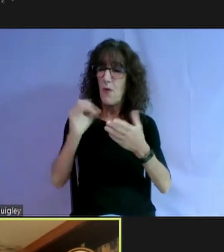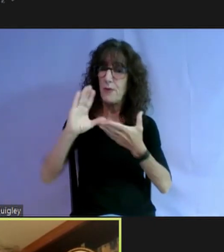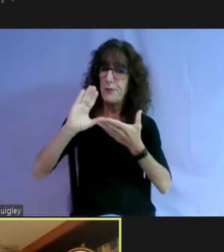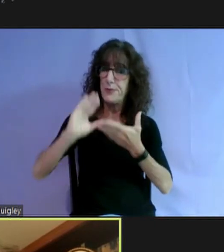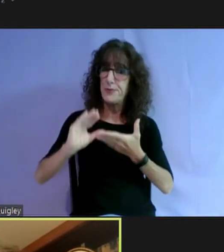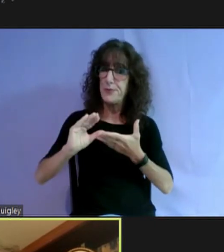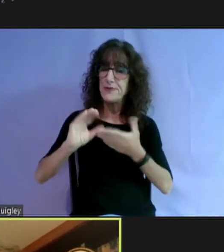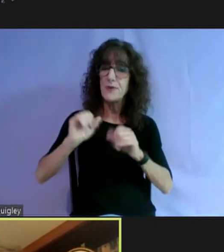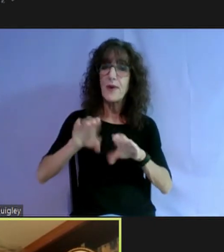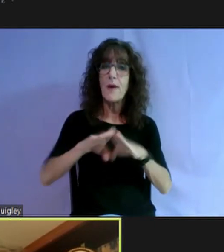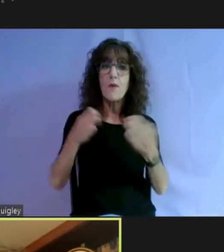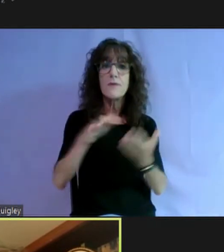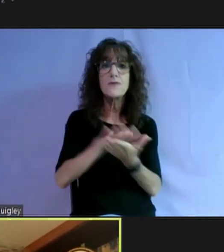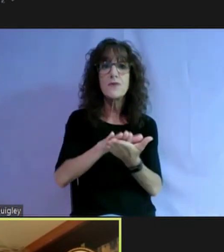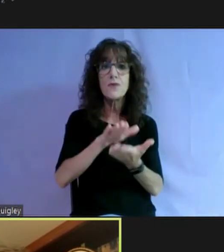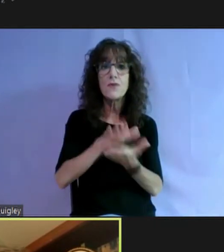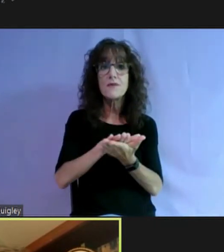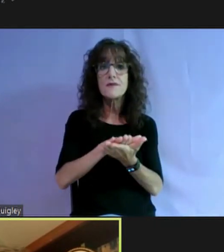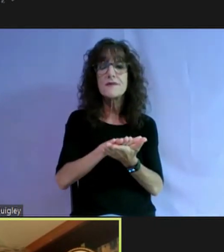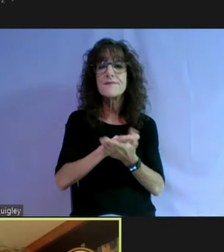that.